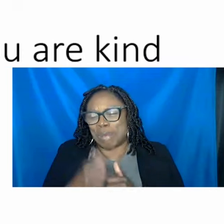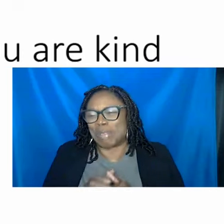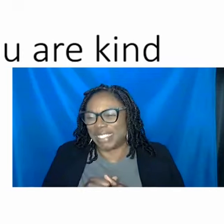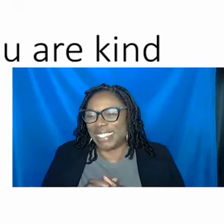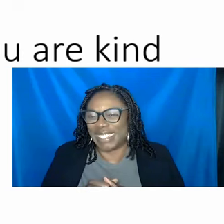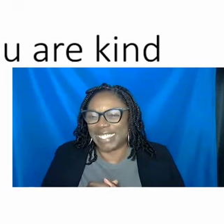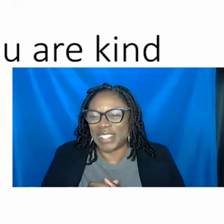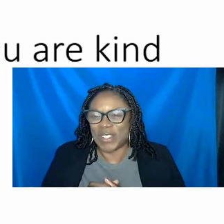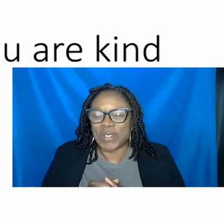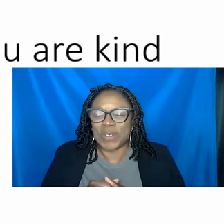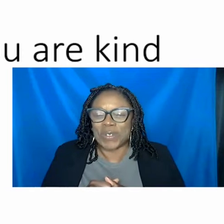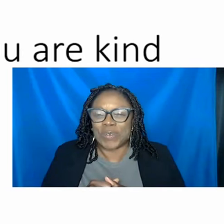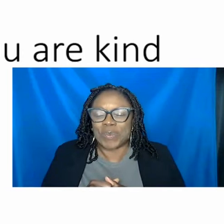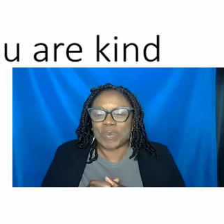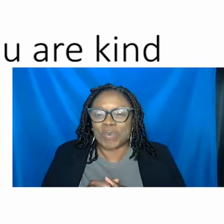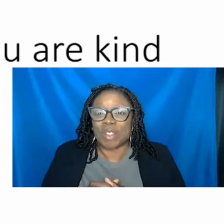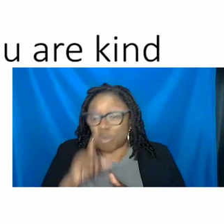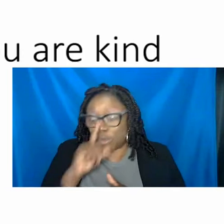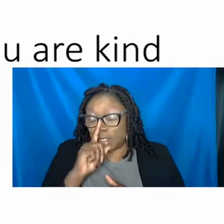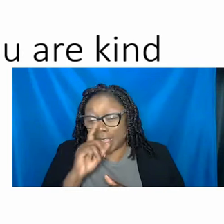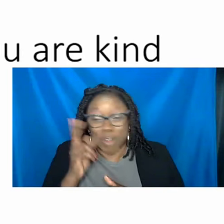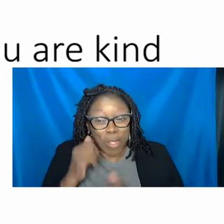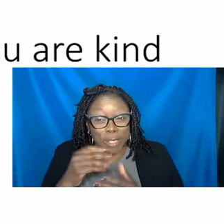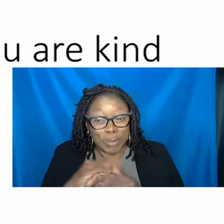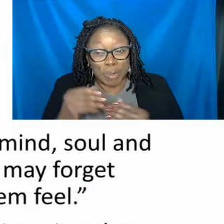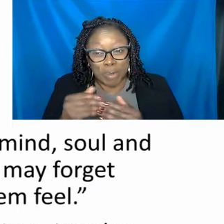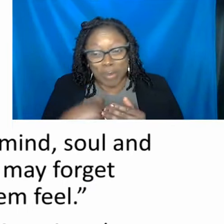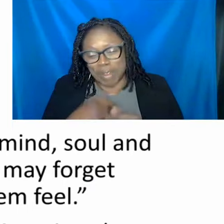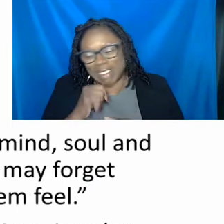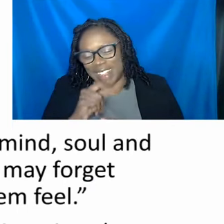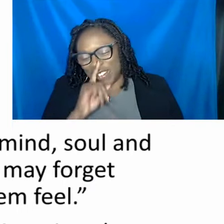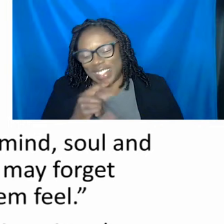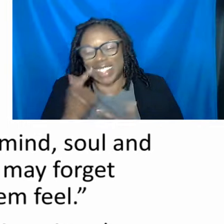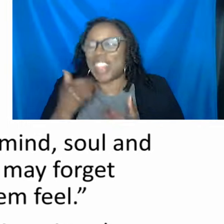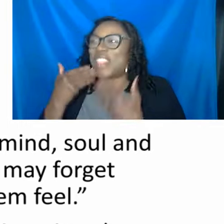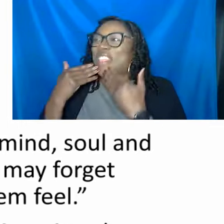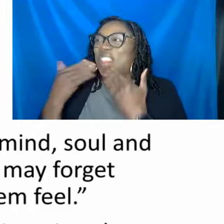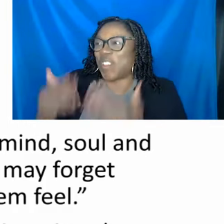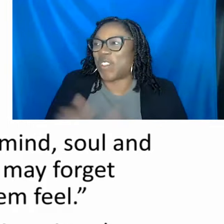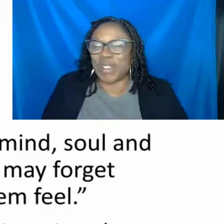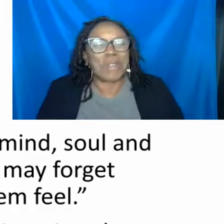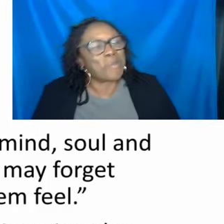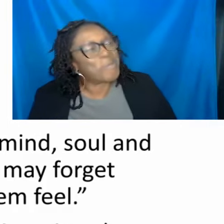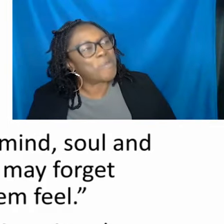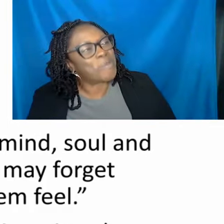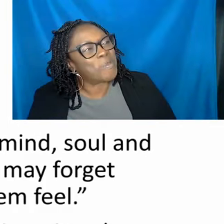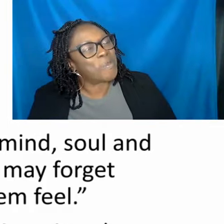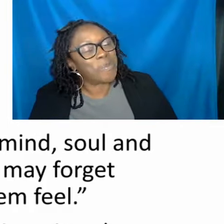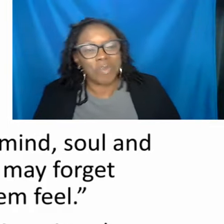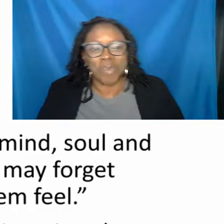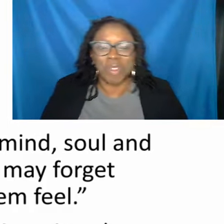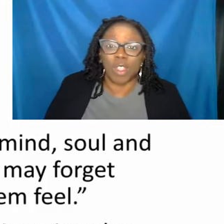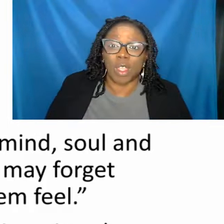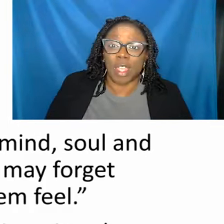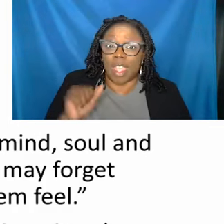home health, but it's probably out there. Okay. Thank you. Thank you. Why don't you read that for us,